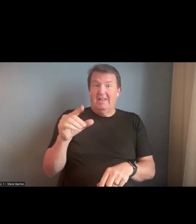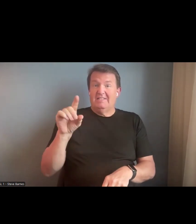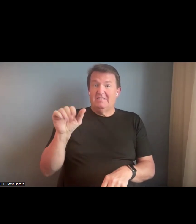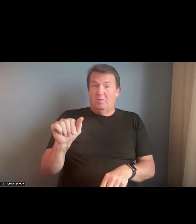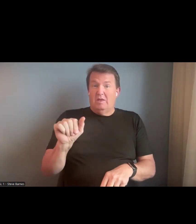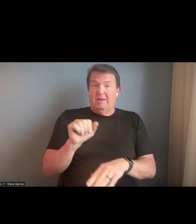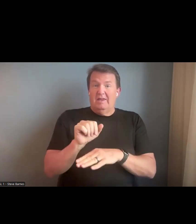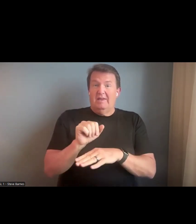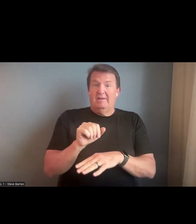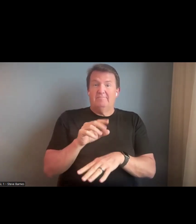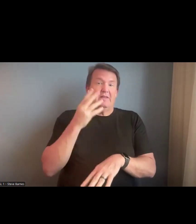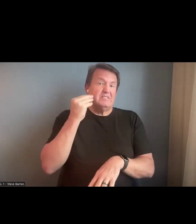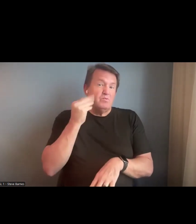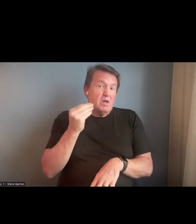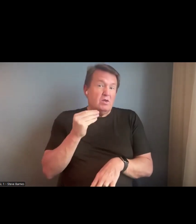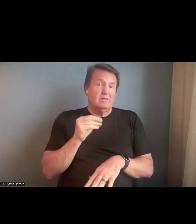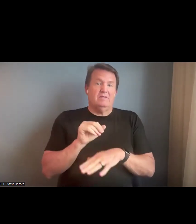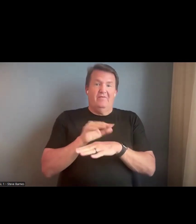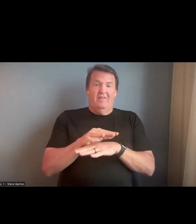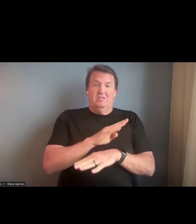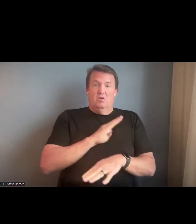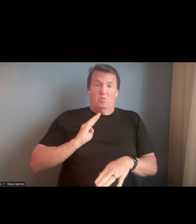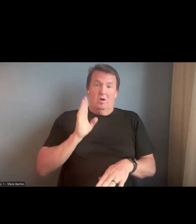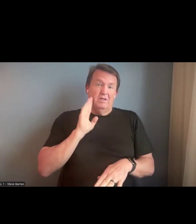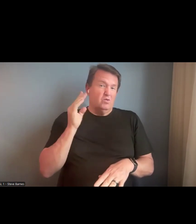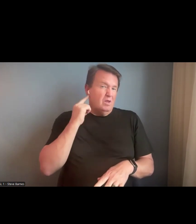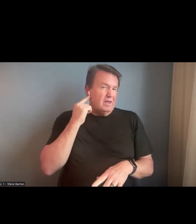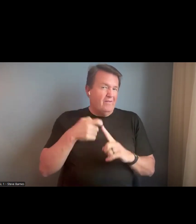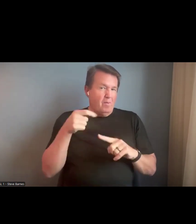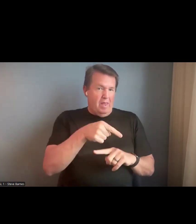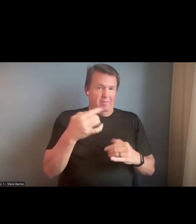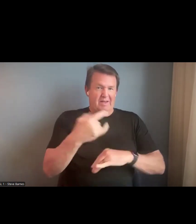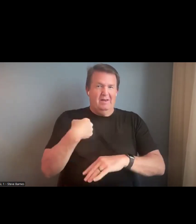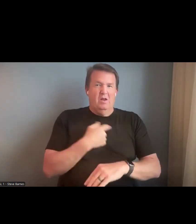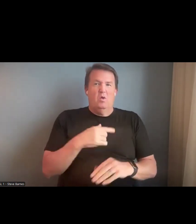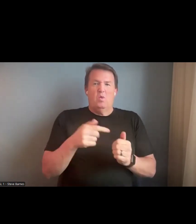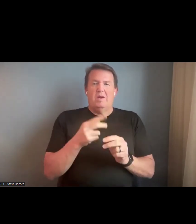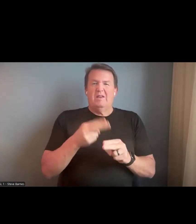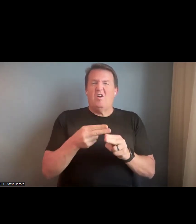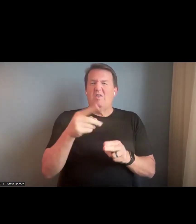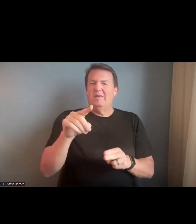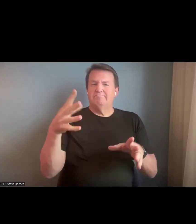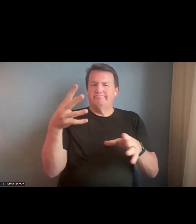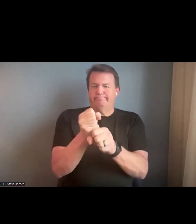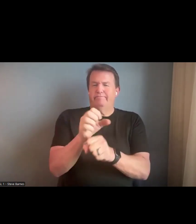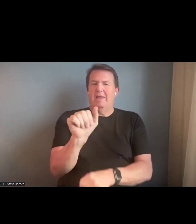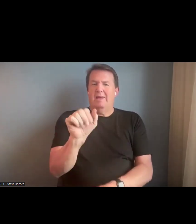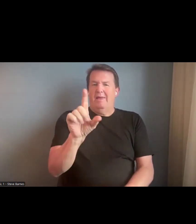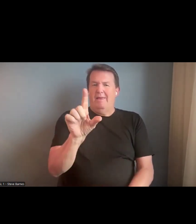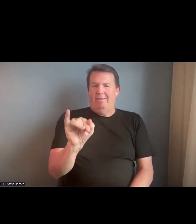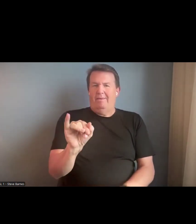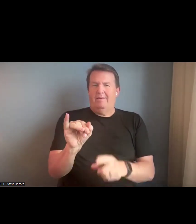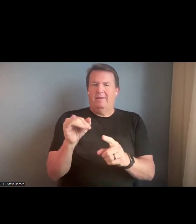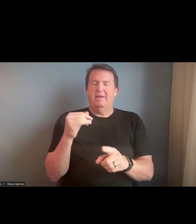Advisory Board that you'll be hearing about today, which we call ADLIB. As well as California's